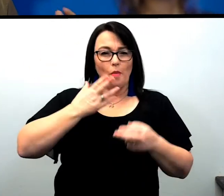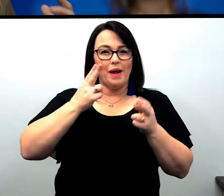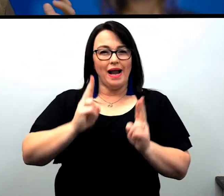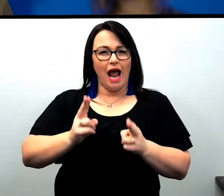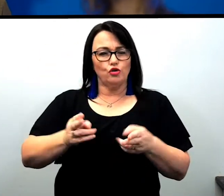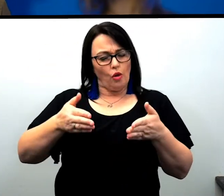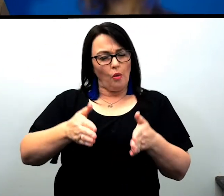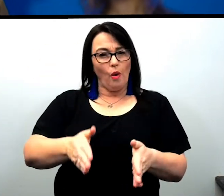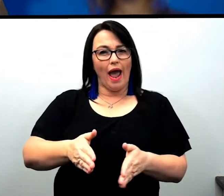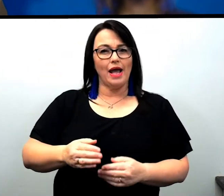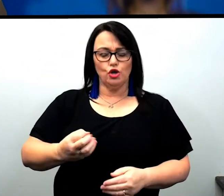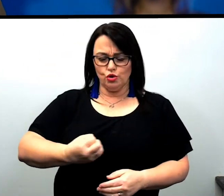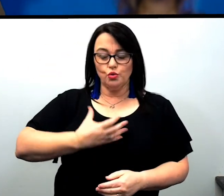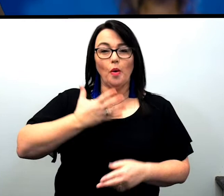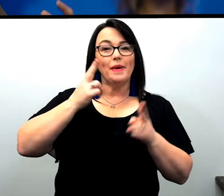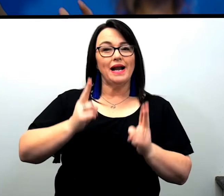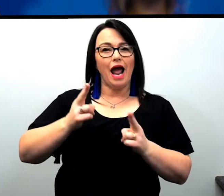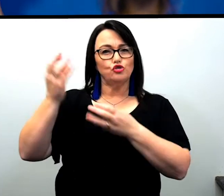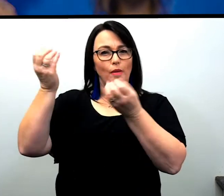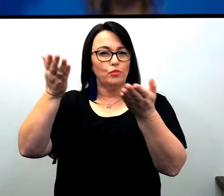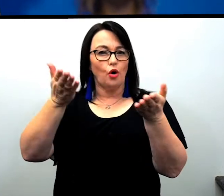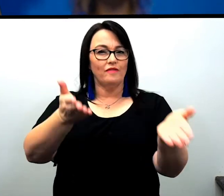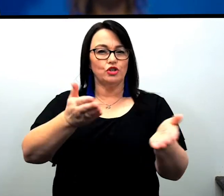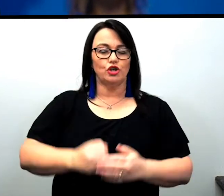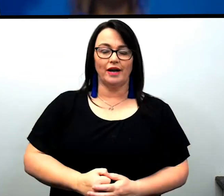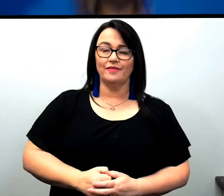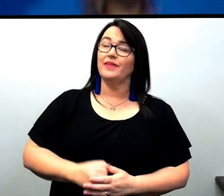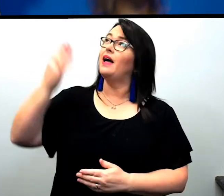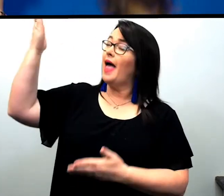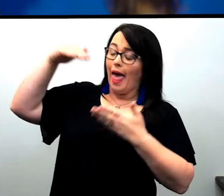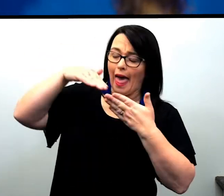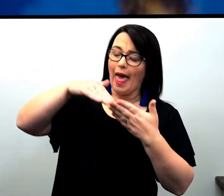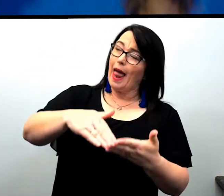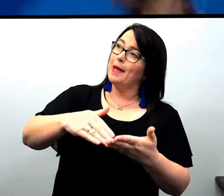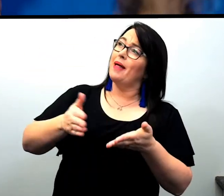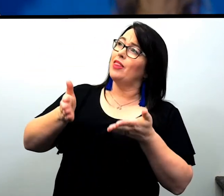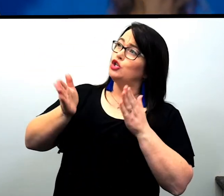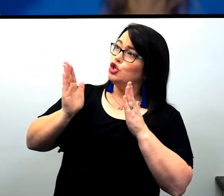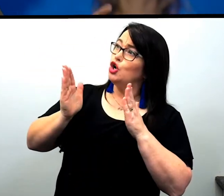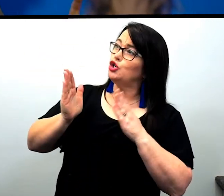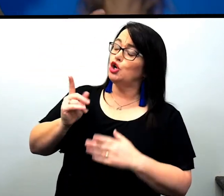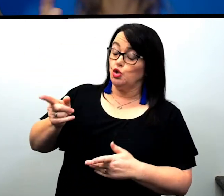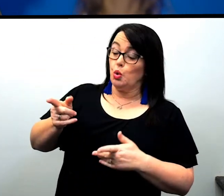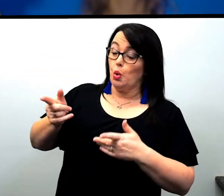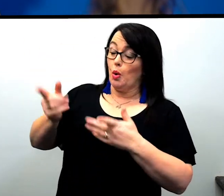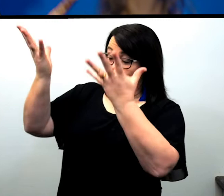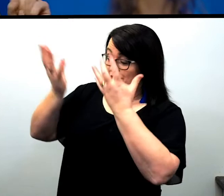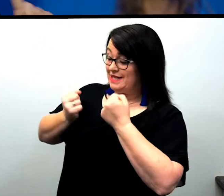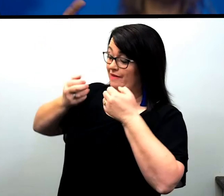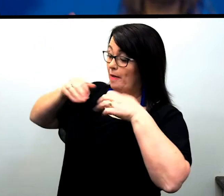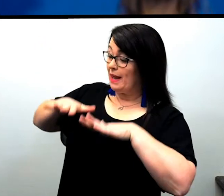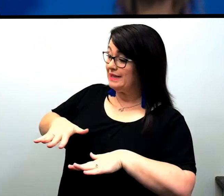they'd know supernatural provision. Lord, that You'd enable the church at this time not just to be blessed, but to be a blessing to the